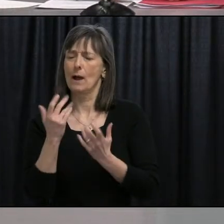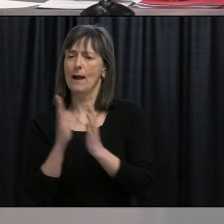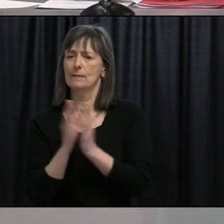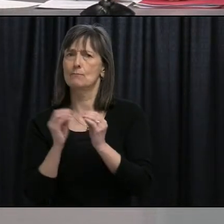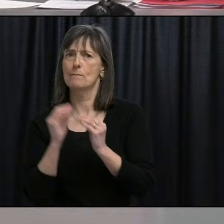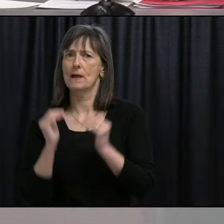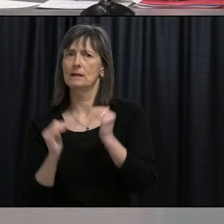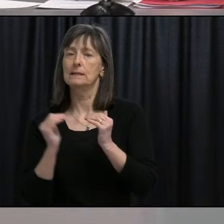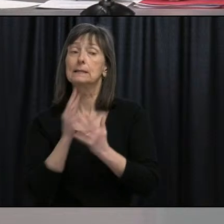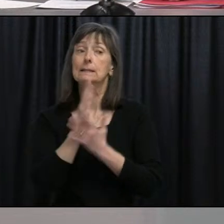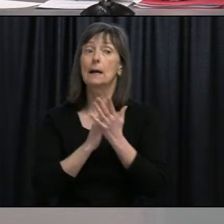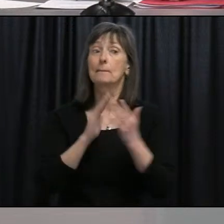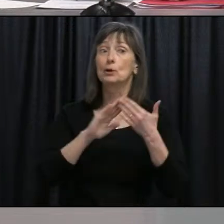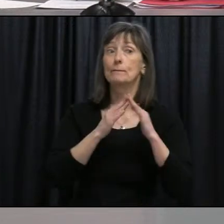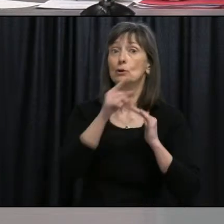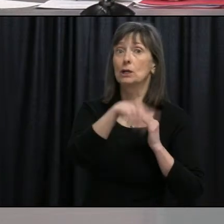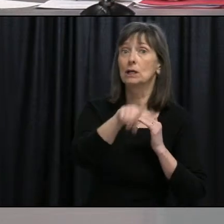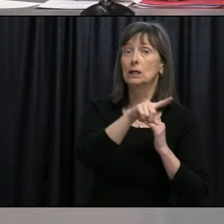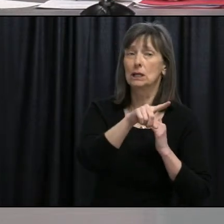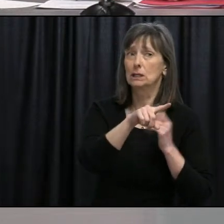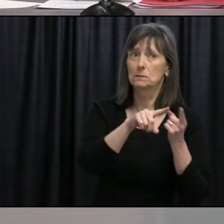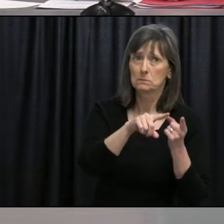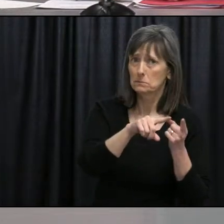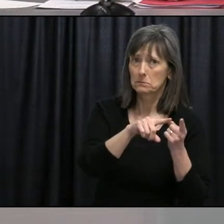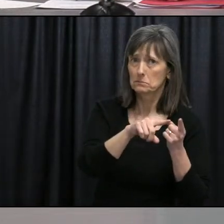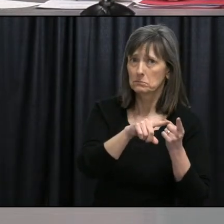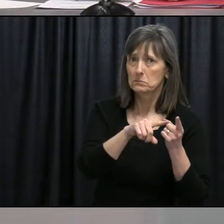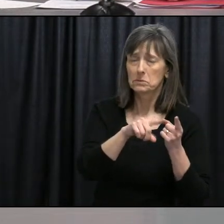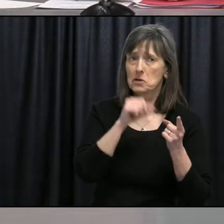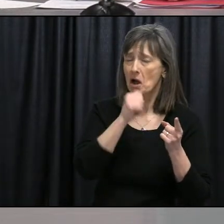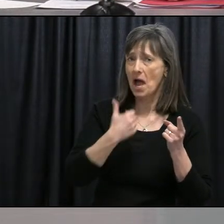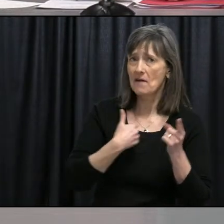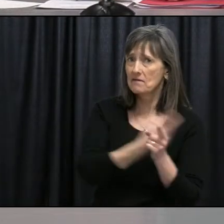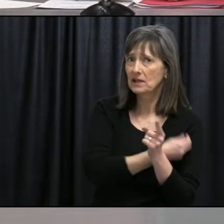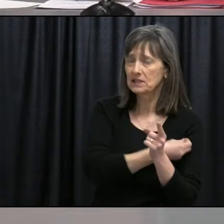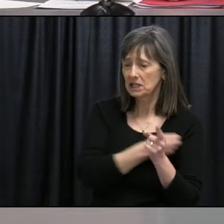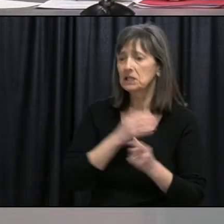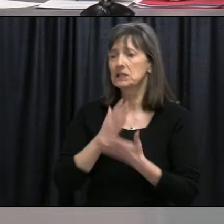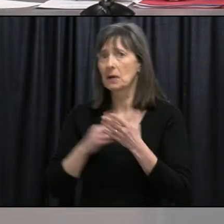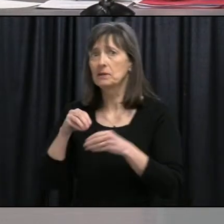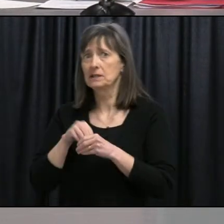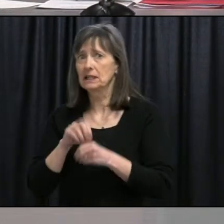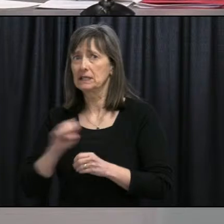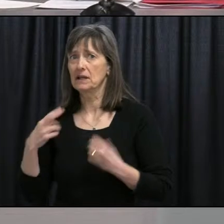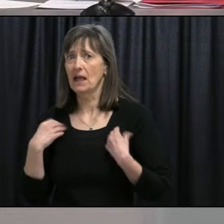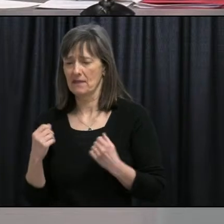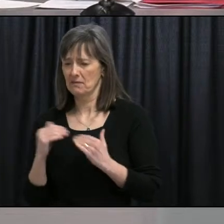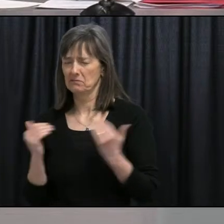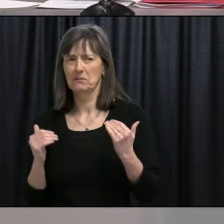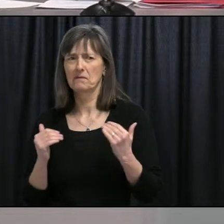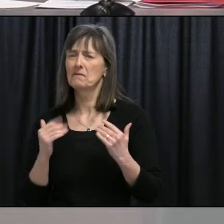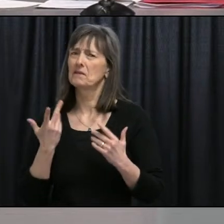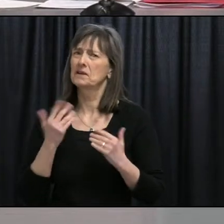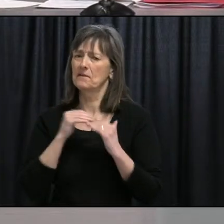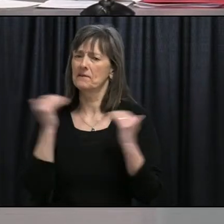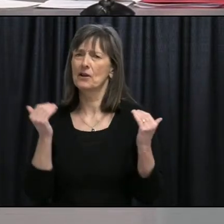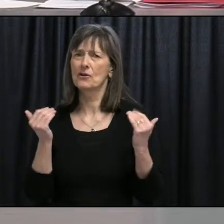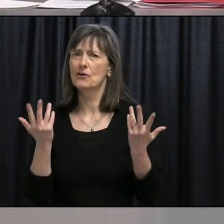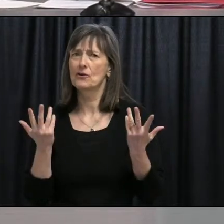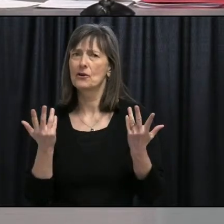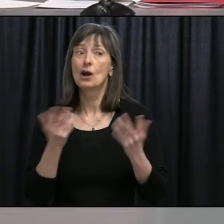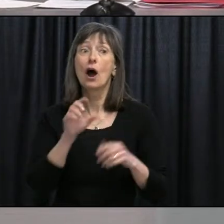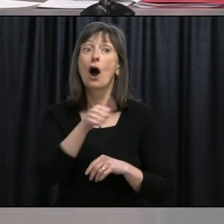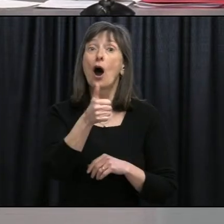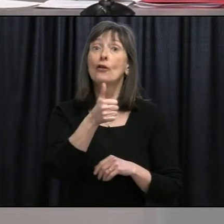other community-based physicians have not yet been afforded the same opportunity, which they're arguing has not been the case in the other